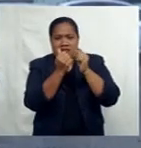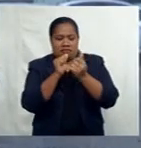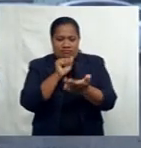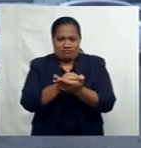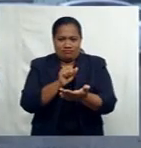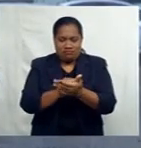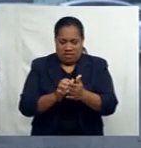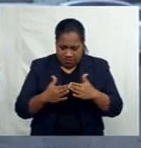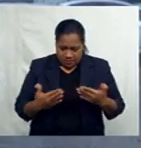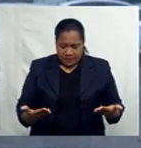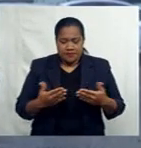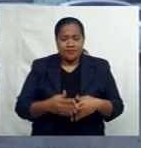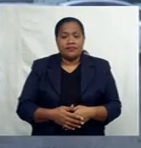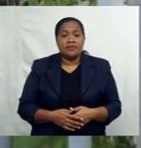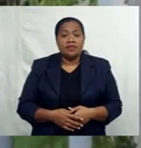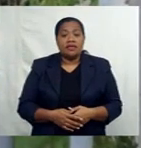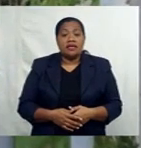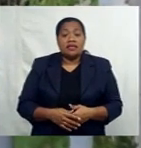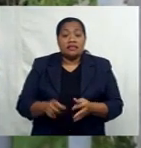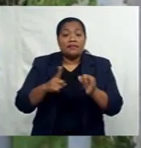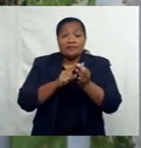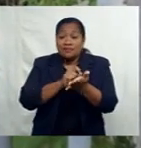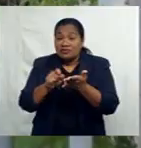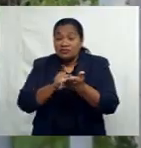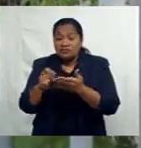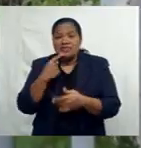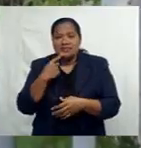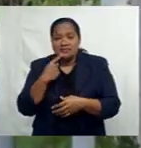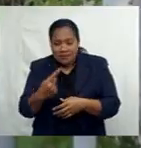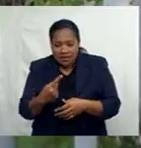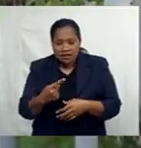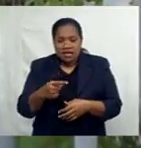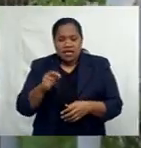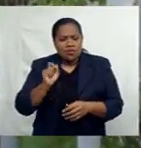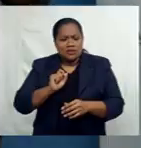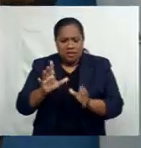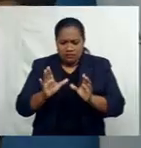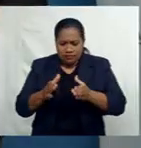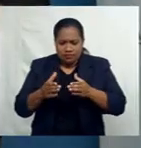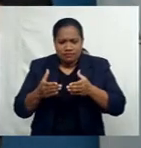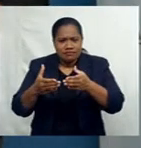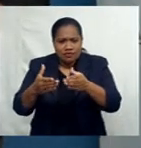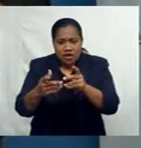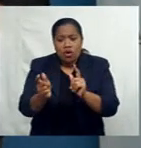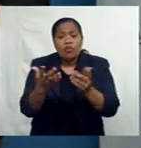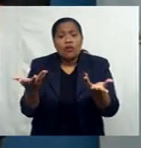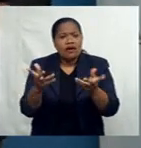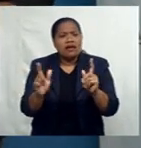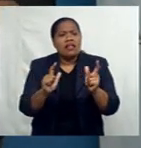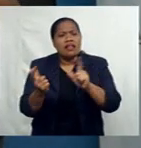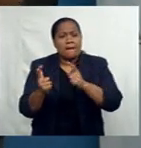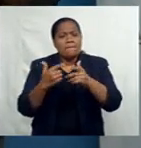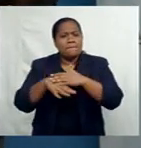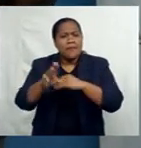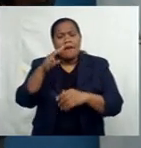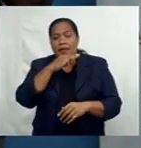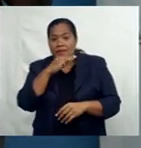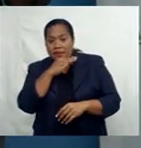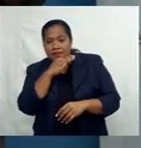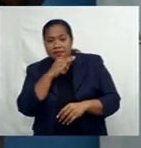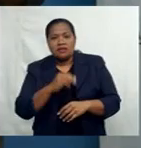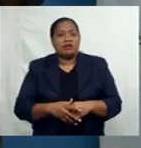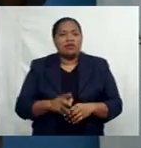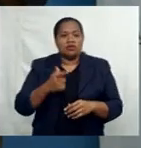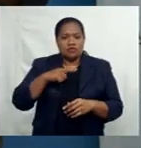Permanent Secretary, Dr. James Fong, says they have been sending their specimen to the Doughty Lab in Melbourne to keep track of the